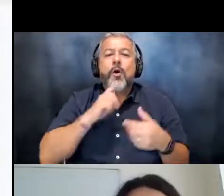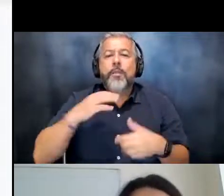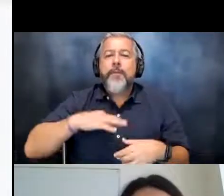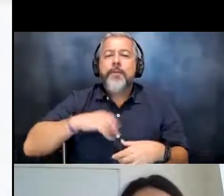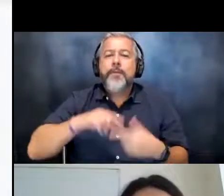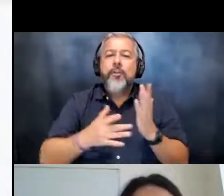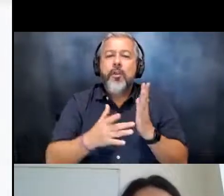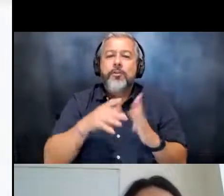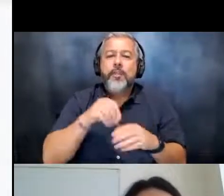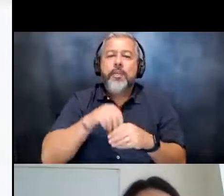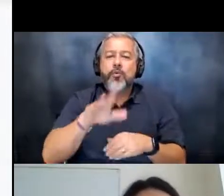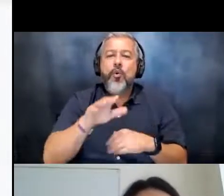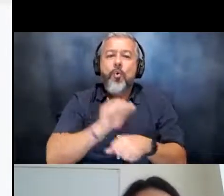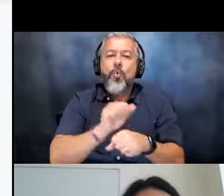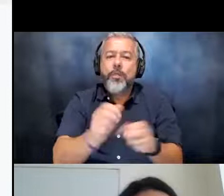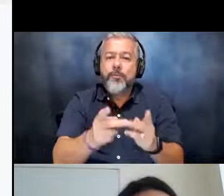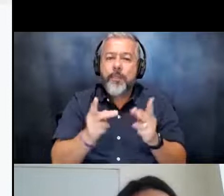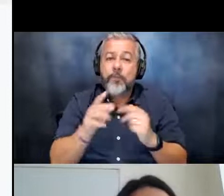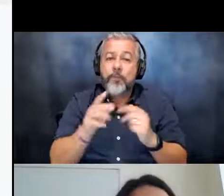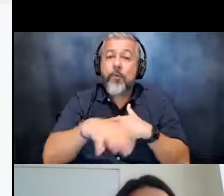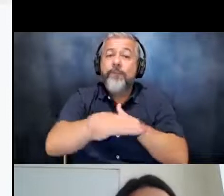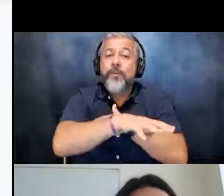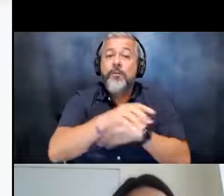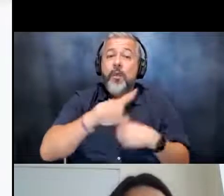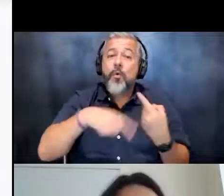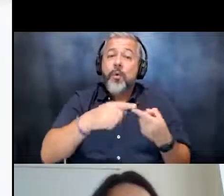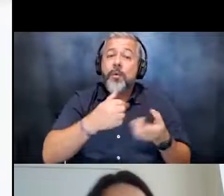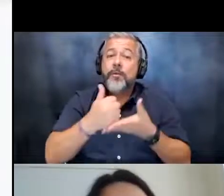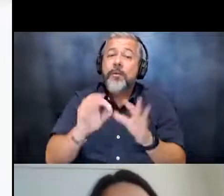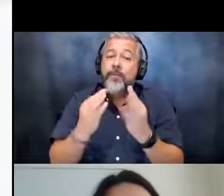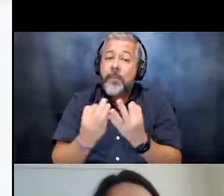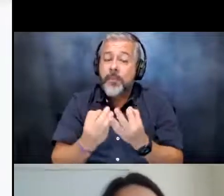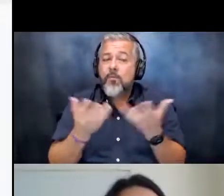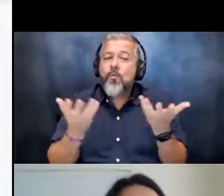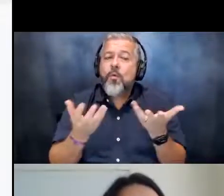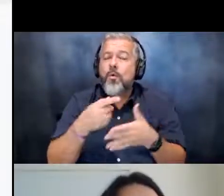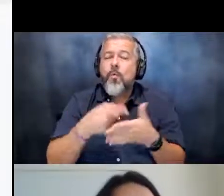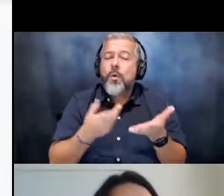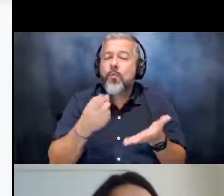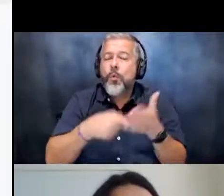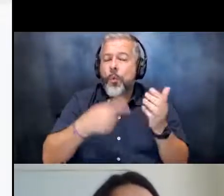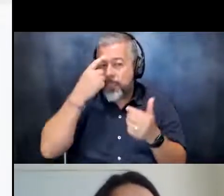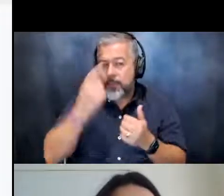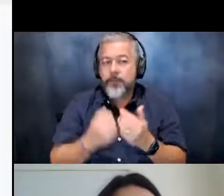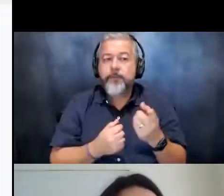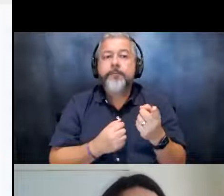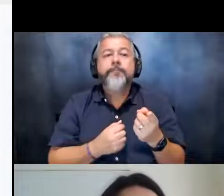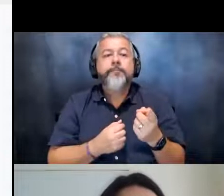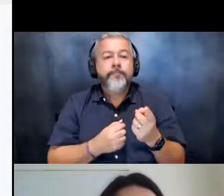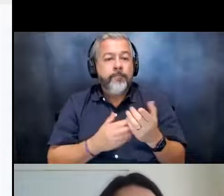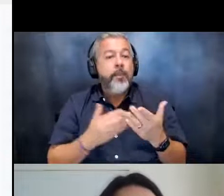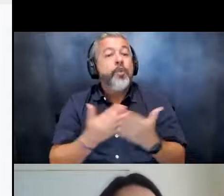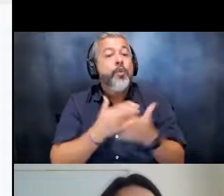may not have those yet, but if you do have benefits, what may they be? So we see new avenues of